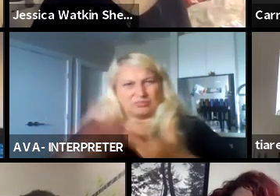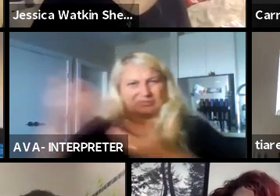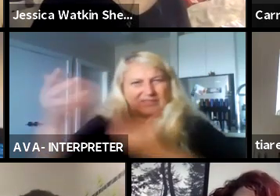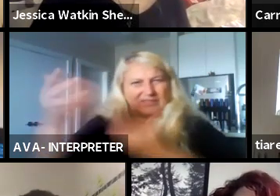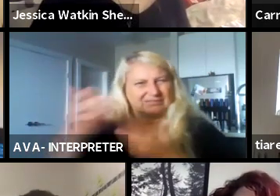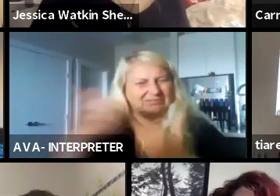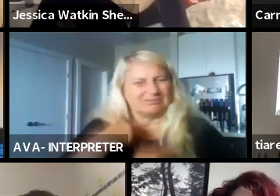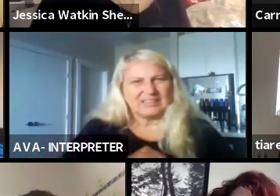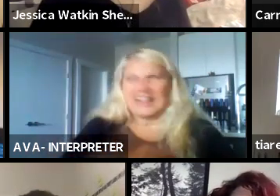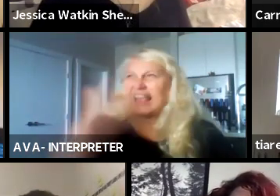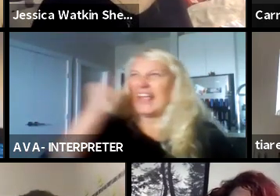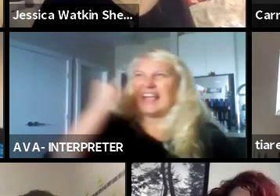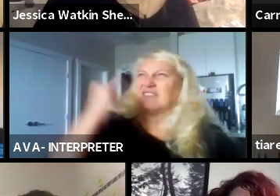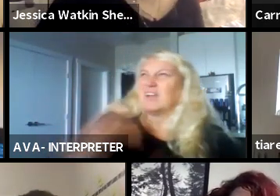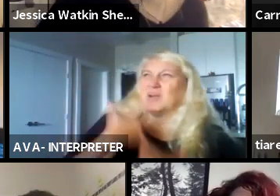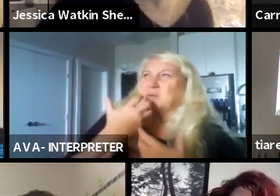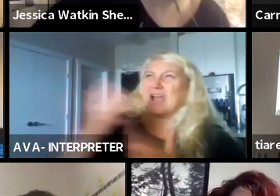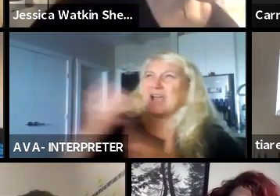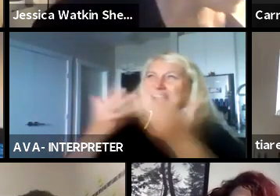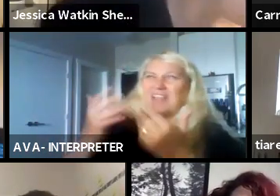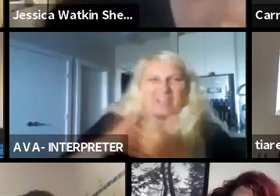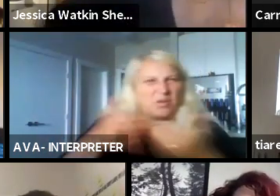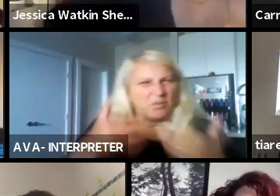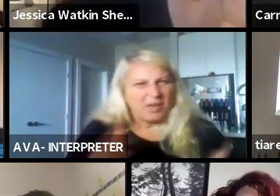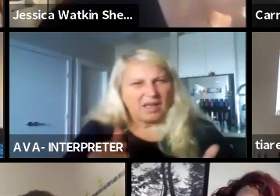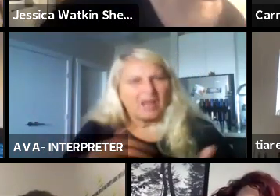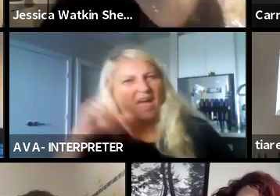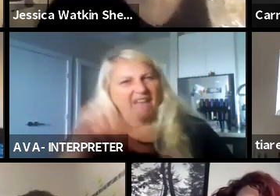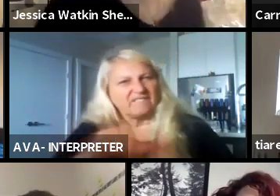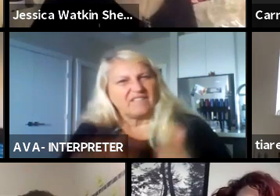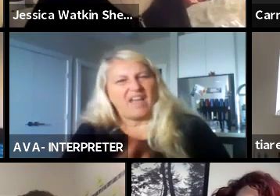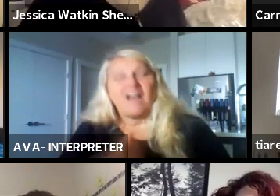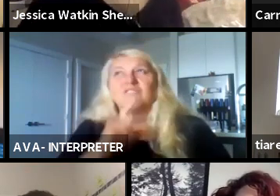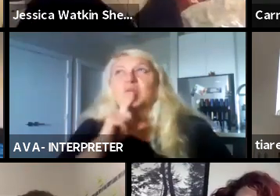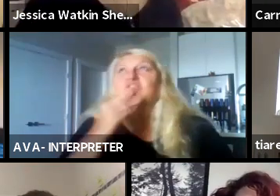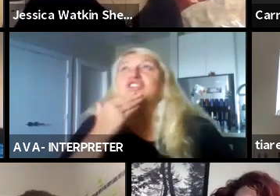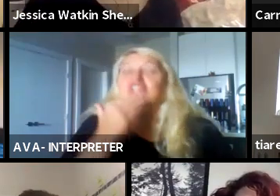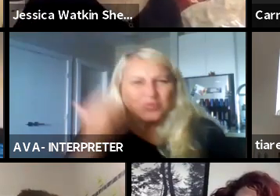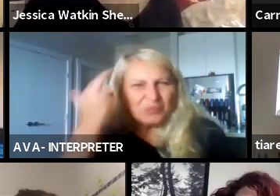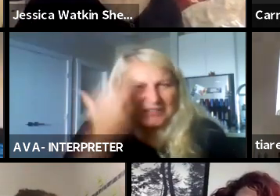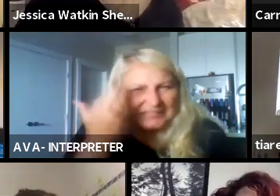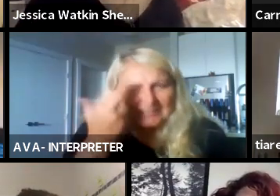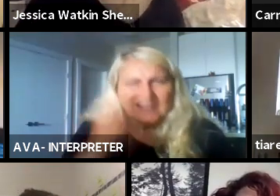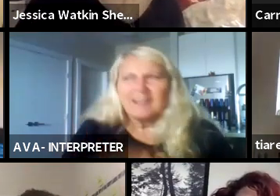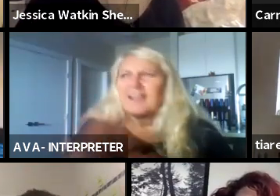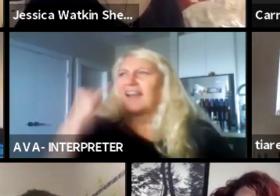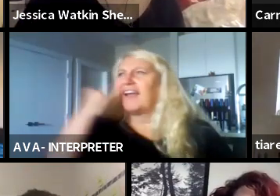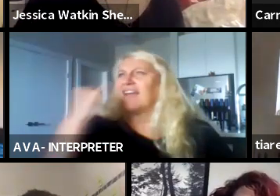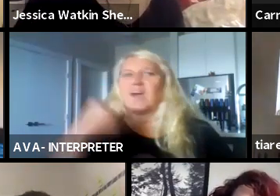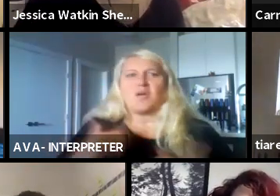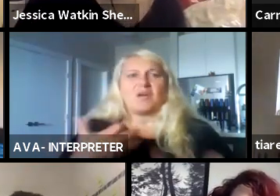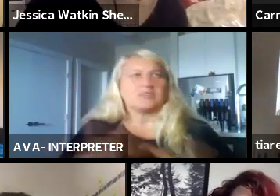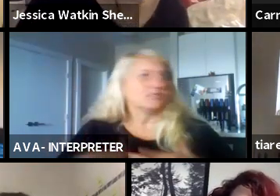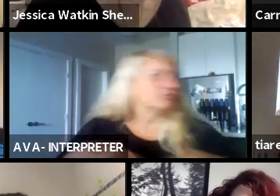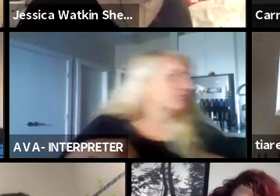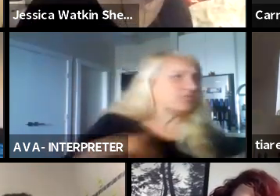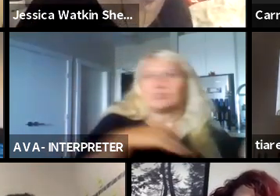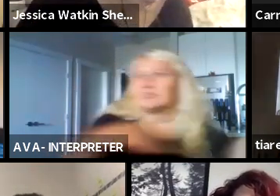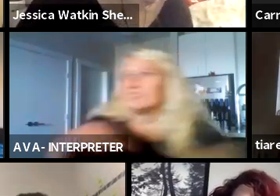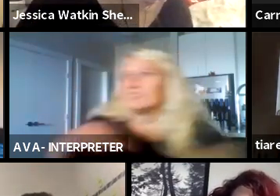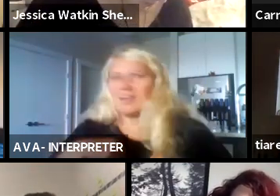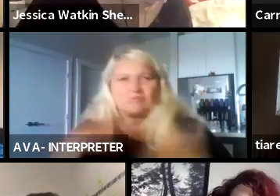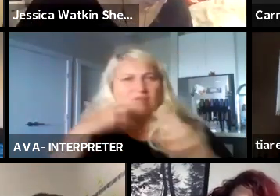If we don't want to engage in this way, we have to have a very good reason for it. If we want to move our bodies in a way that don't look like